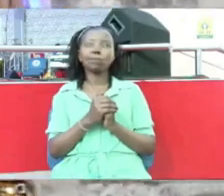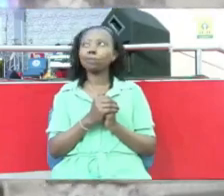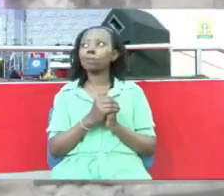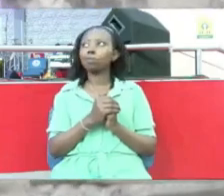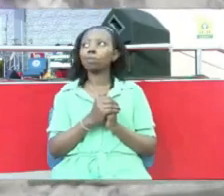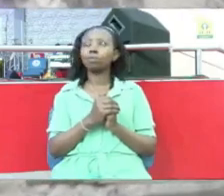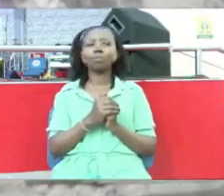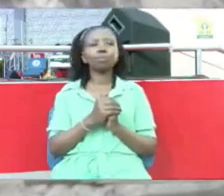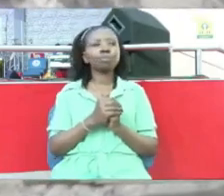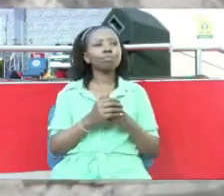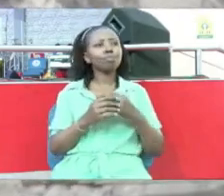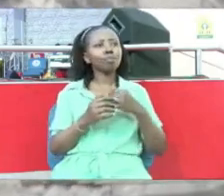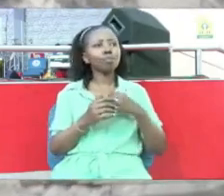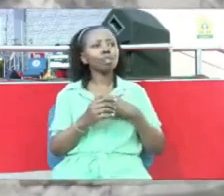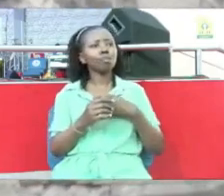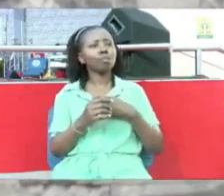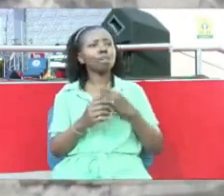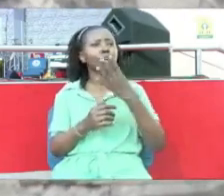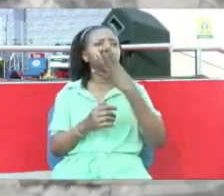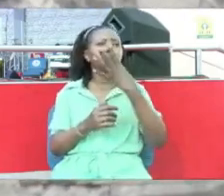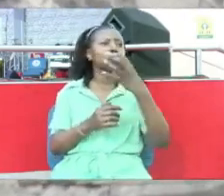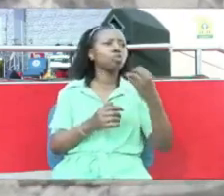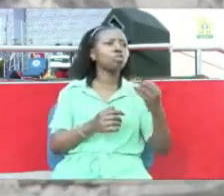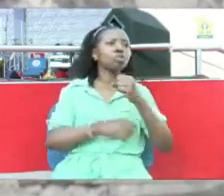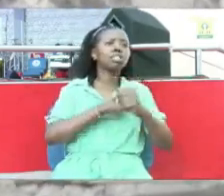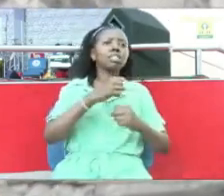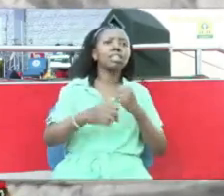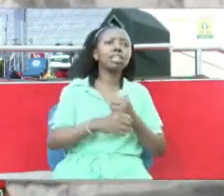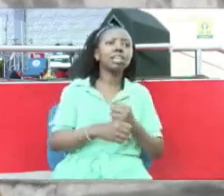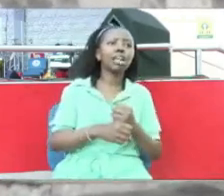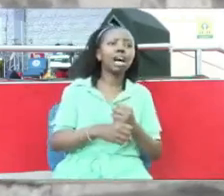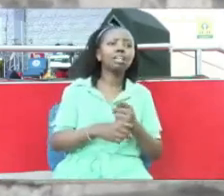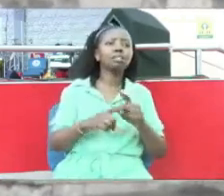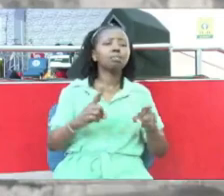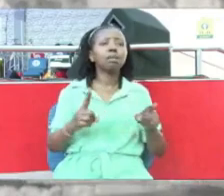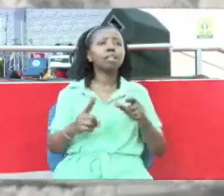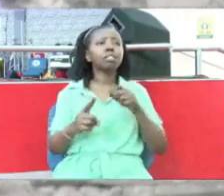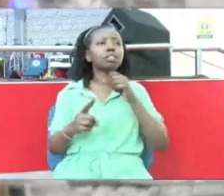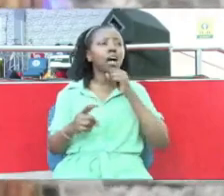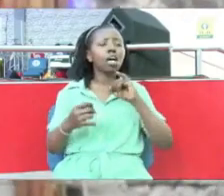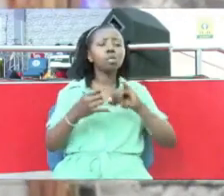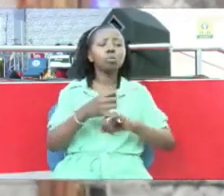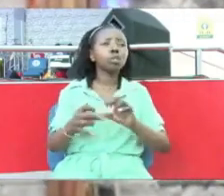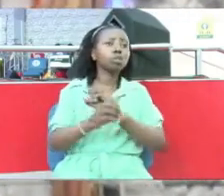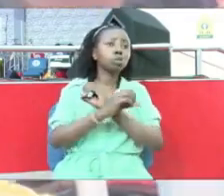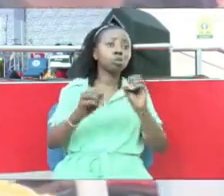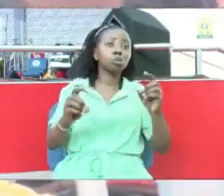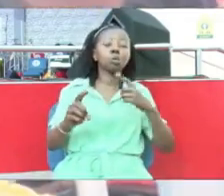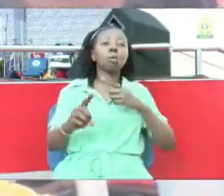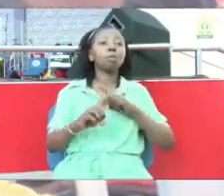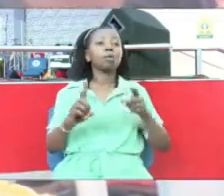I have hit the age of 40 as a woman and no man is coming by, but I'm worshiping.